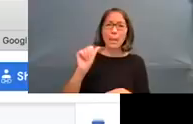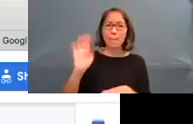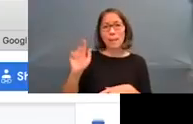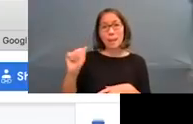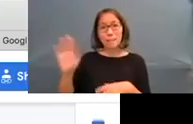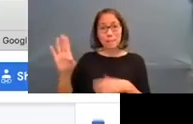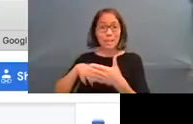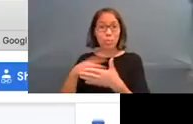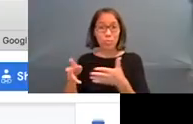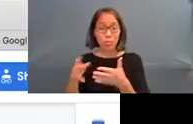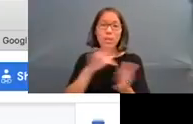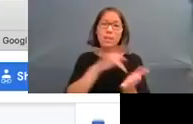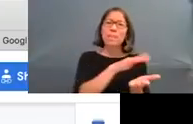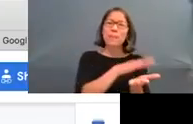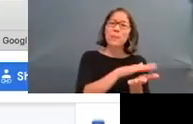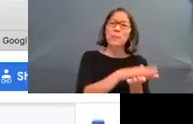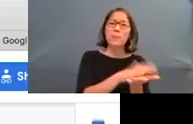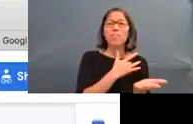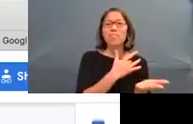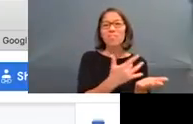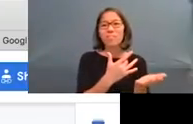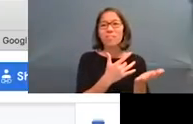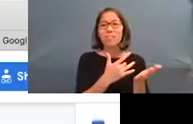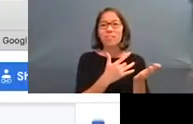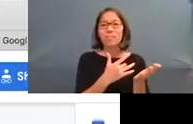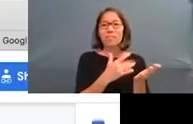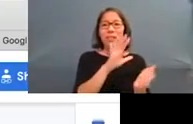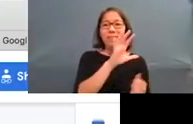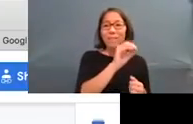schedule. Middle school is typically on a